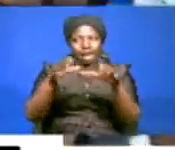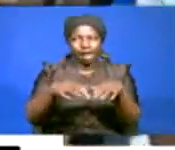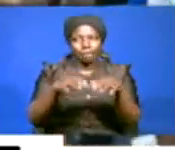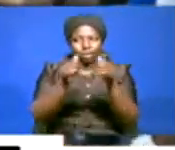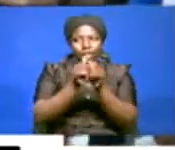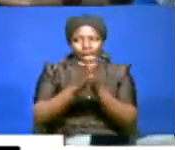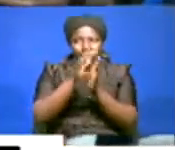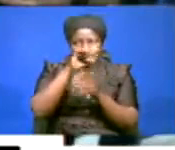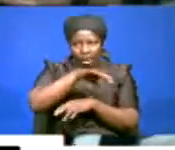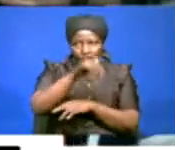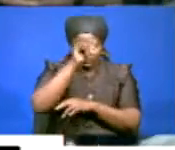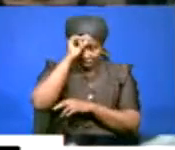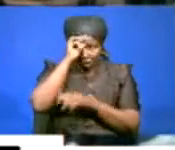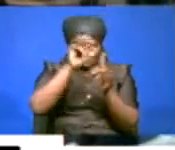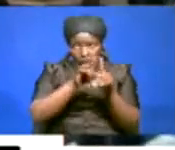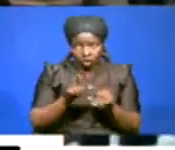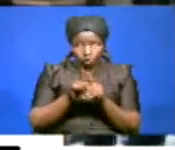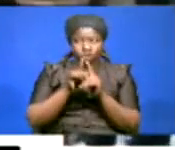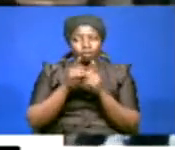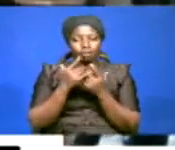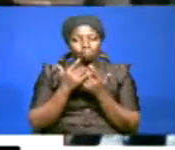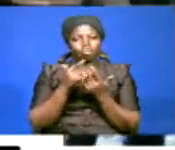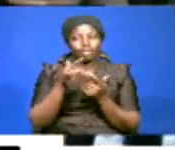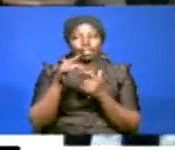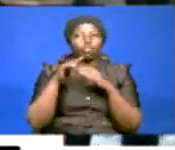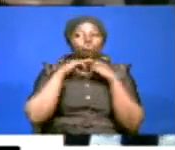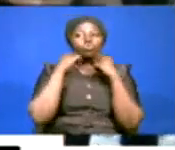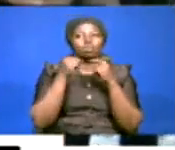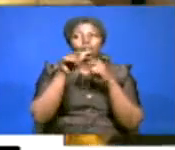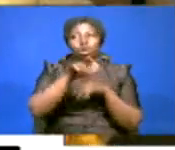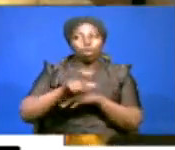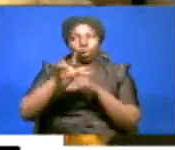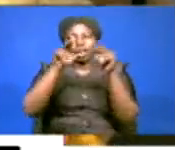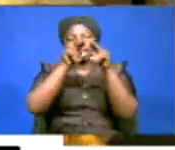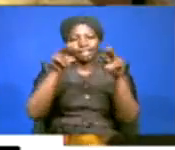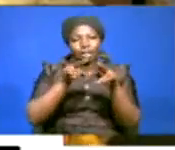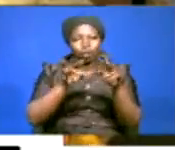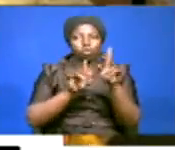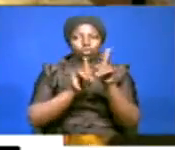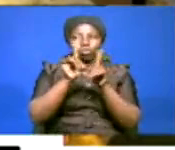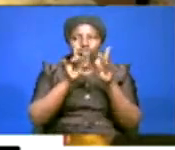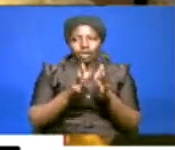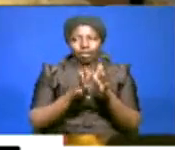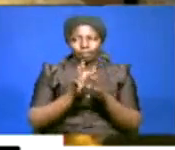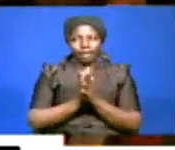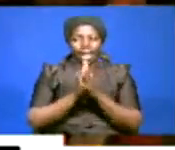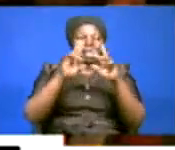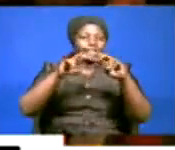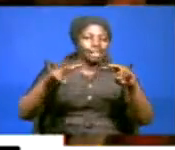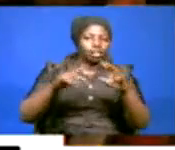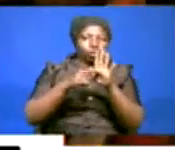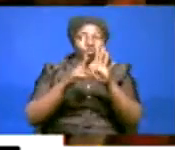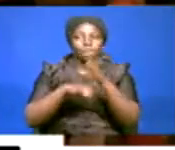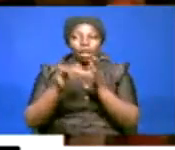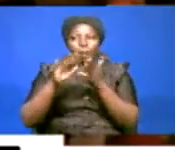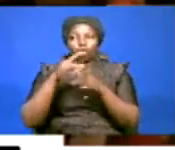home to local and international tourists during the December holidays. A spot check shows that most of the hotels in the region